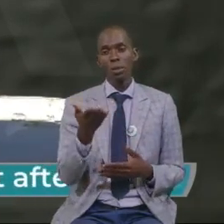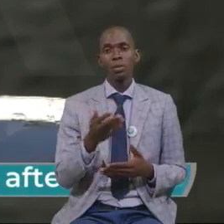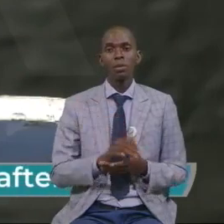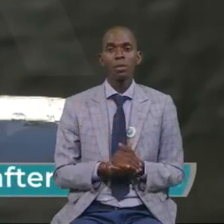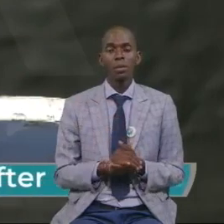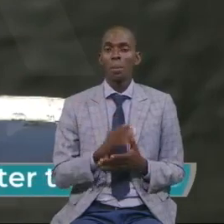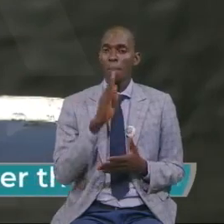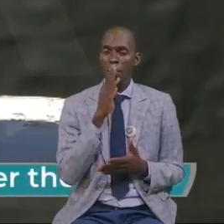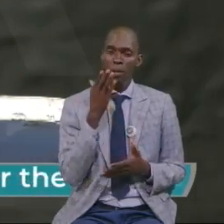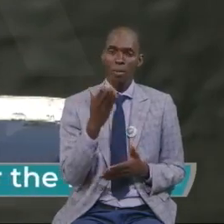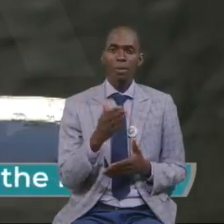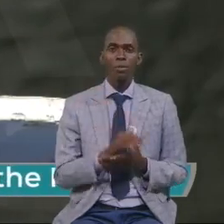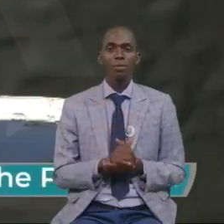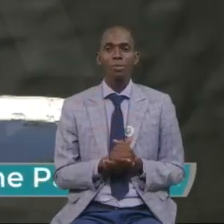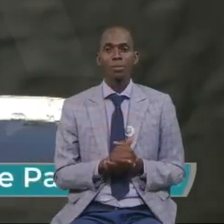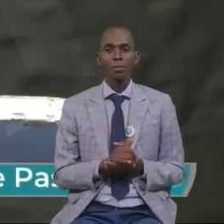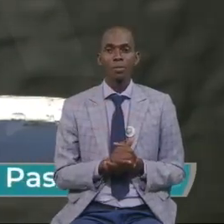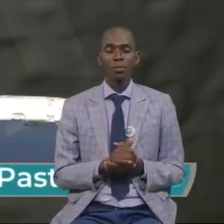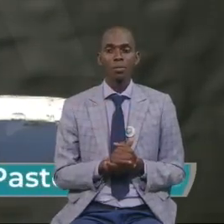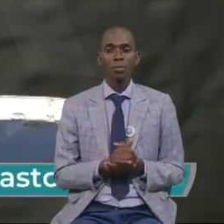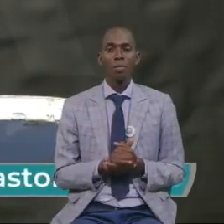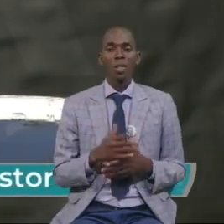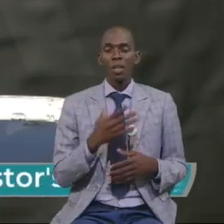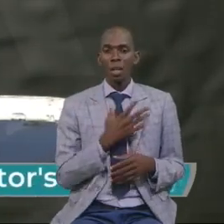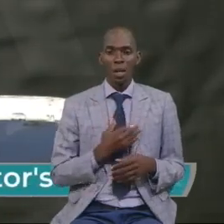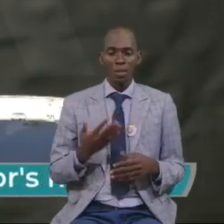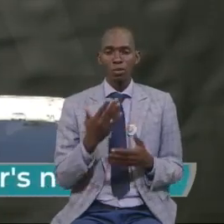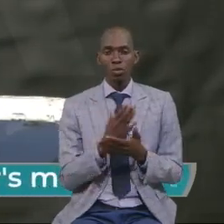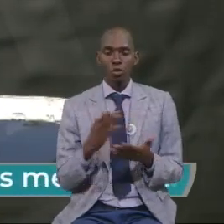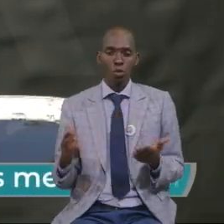there, and the materials will be given to you